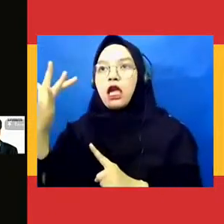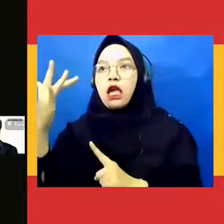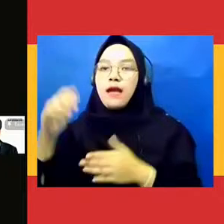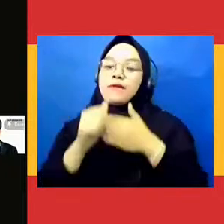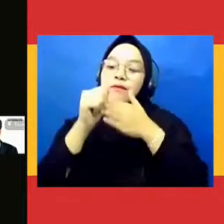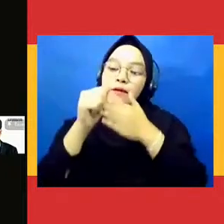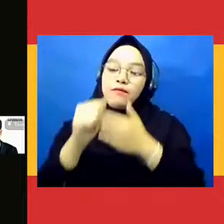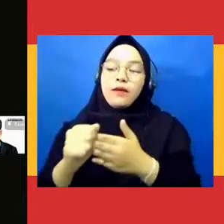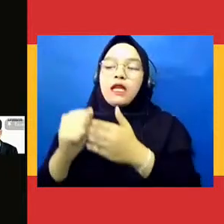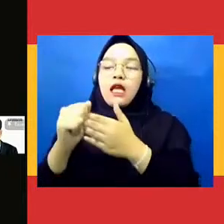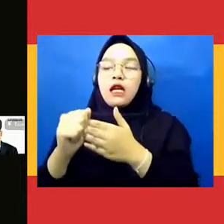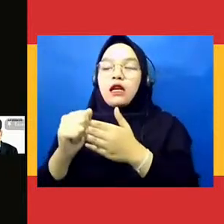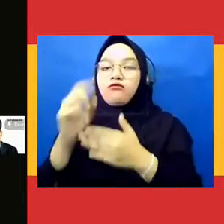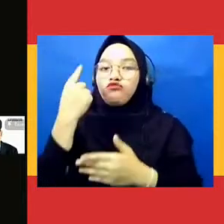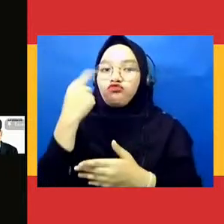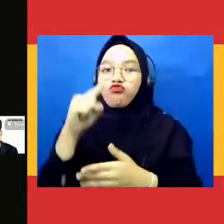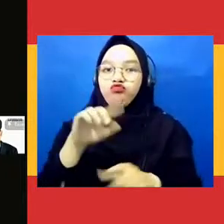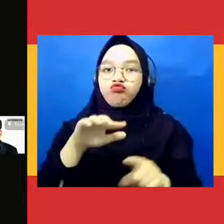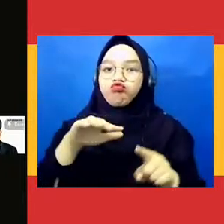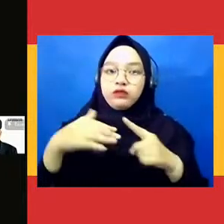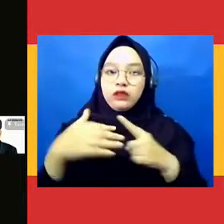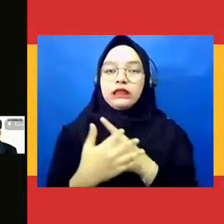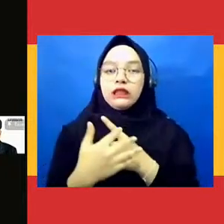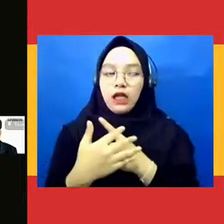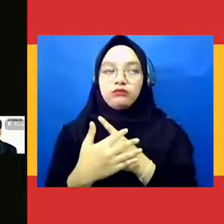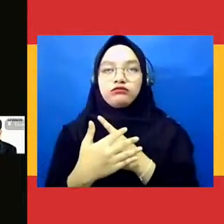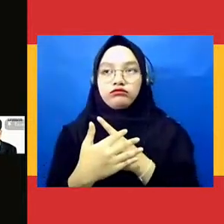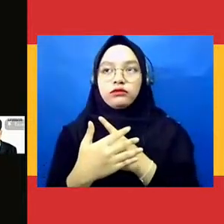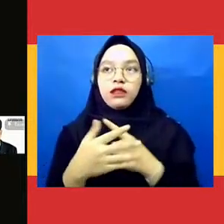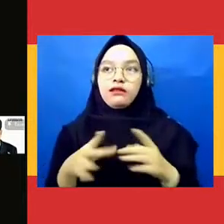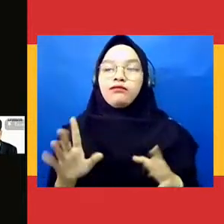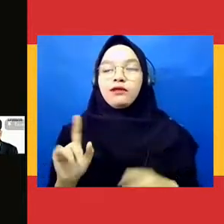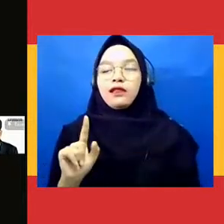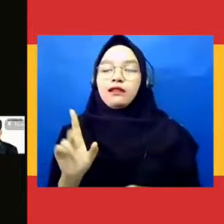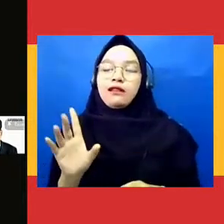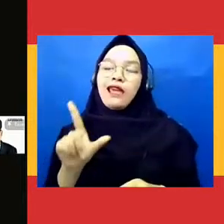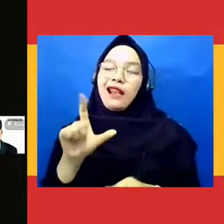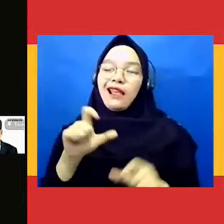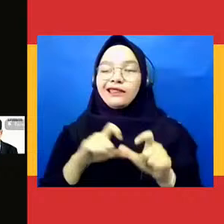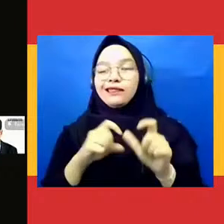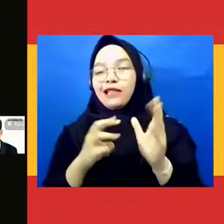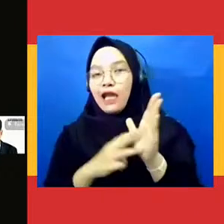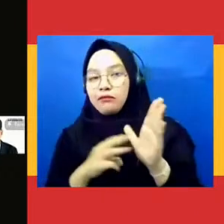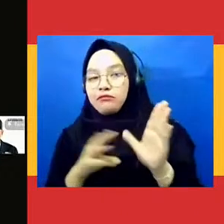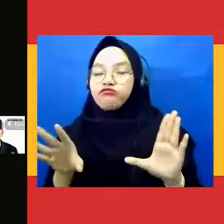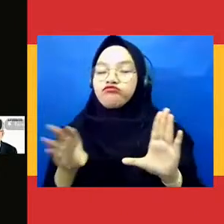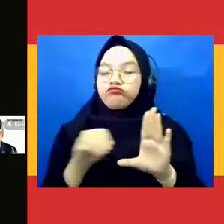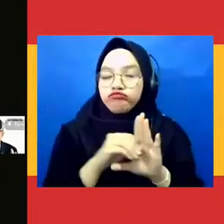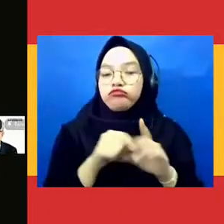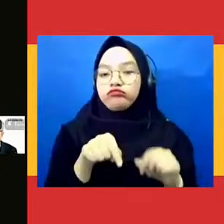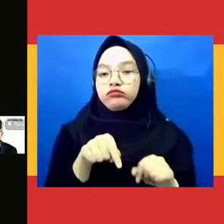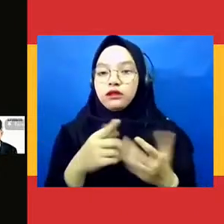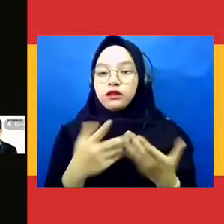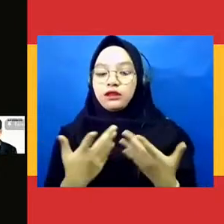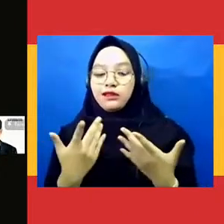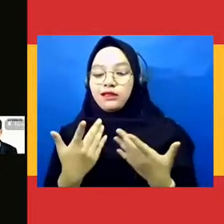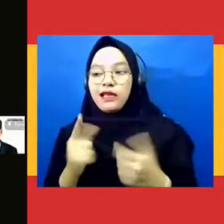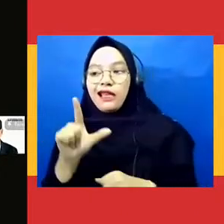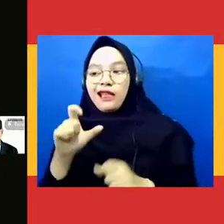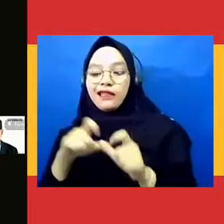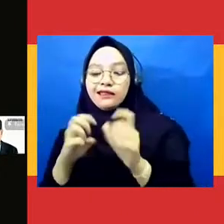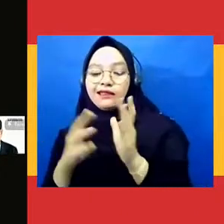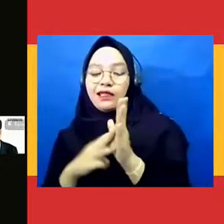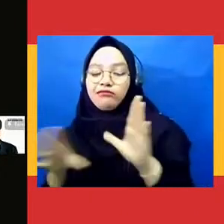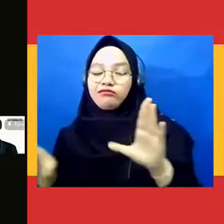NGOs as well. NGO participation can provide channels to the general public to